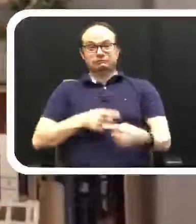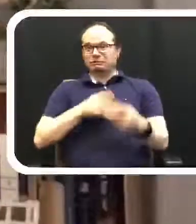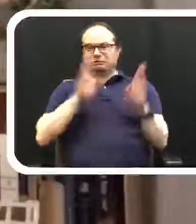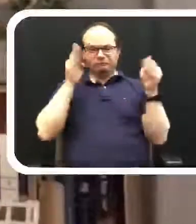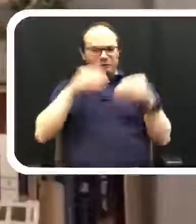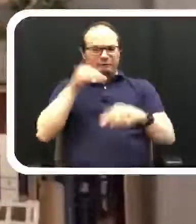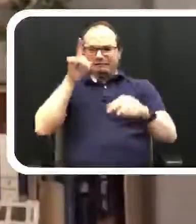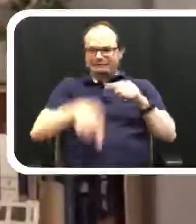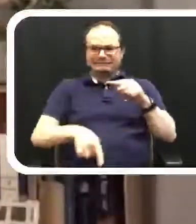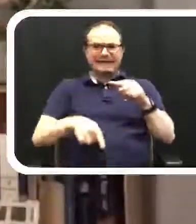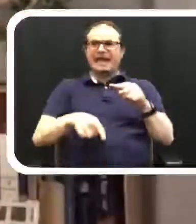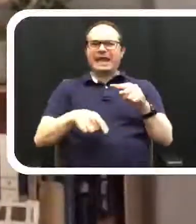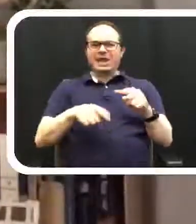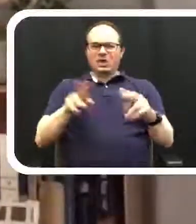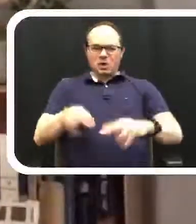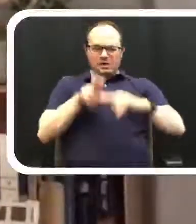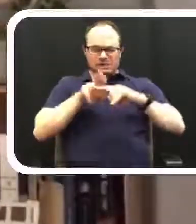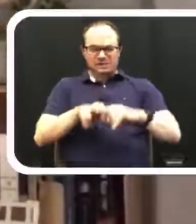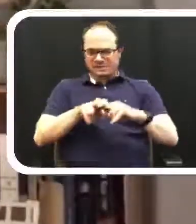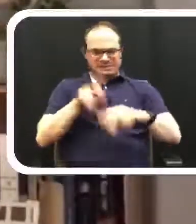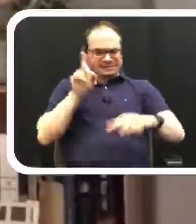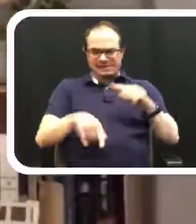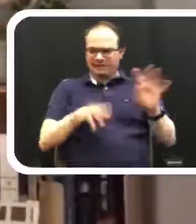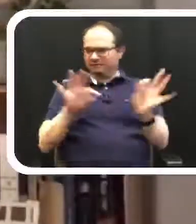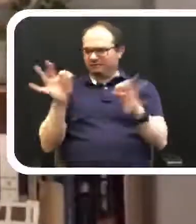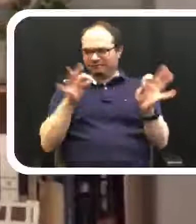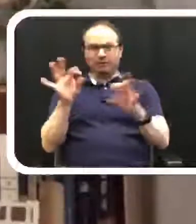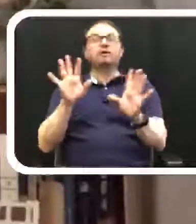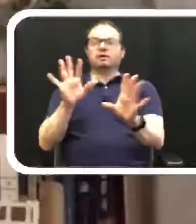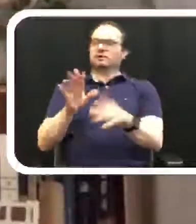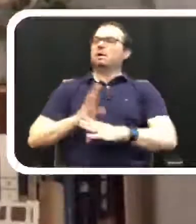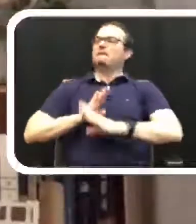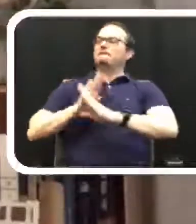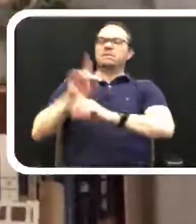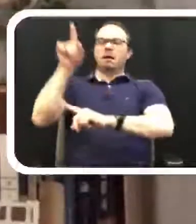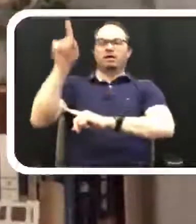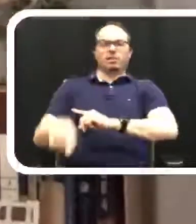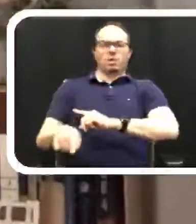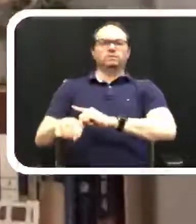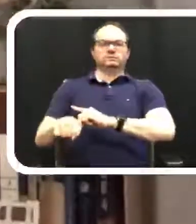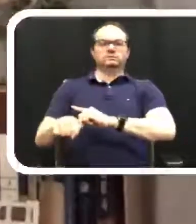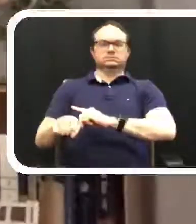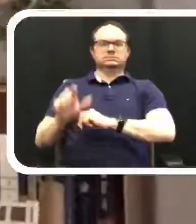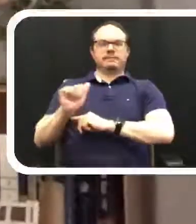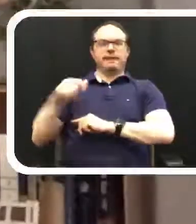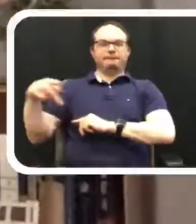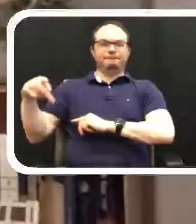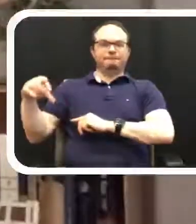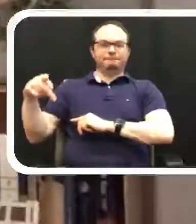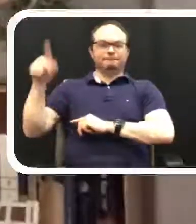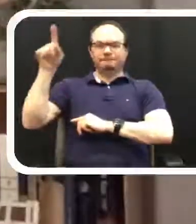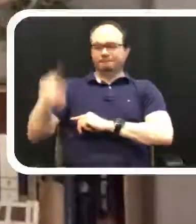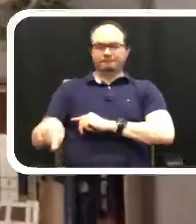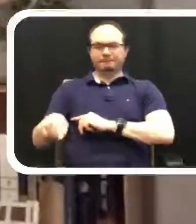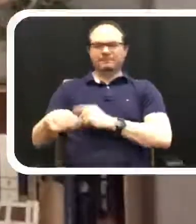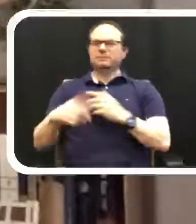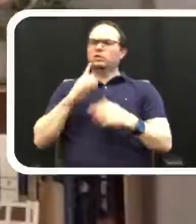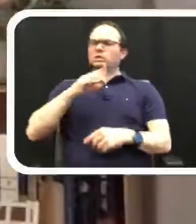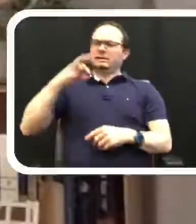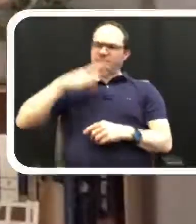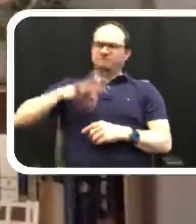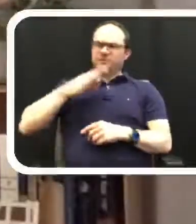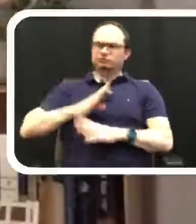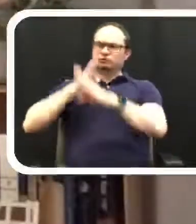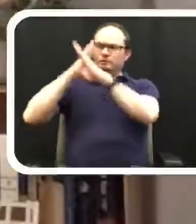concentrating or sitting down and working on an assignment, I'll tell them block those things from your computer. It's so helpful to be able to do